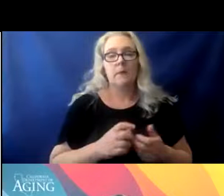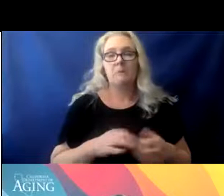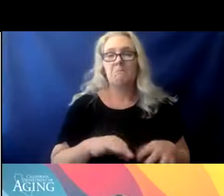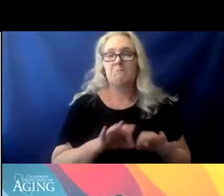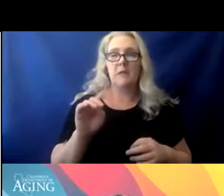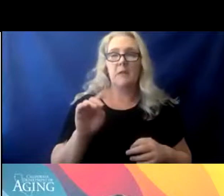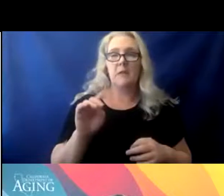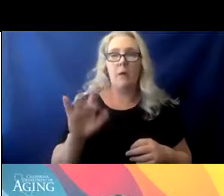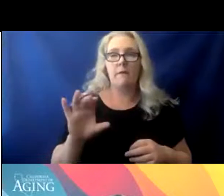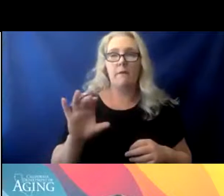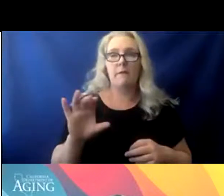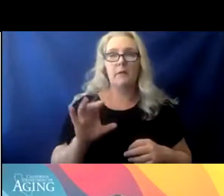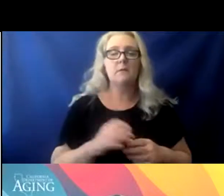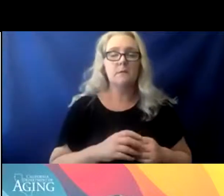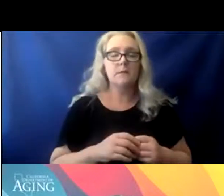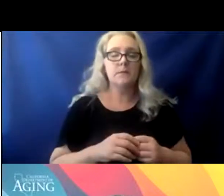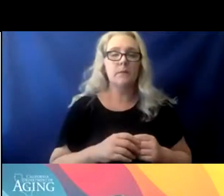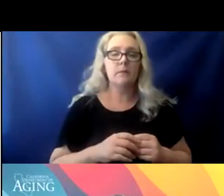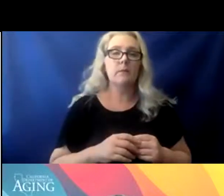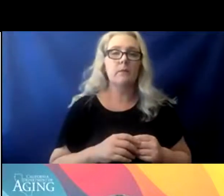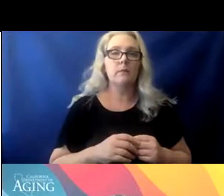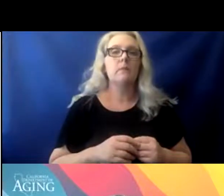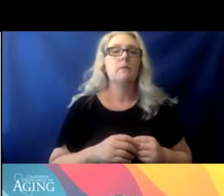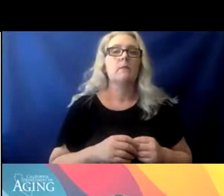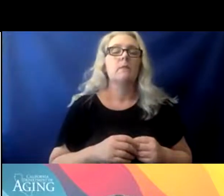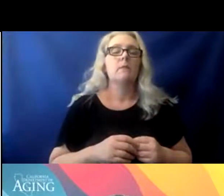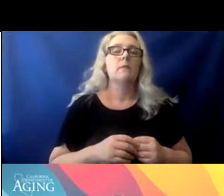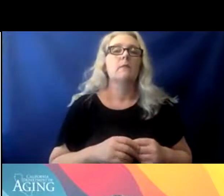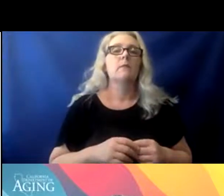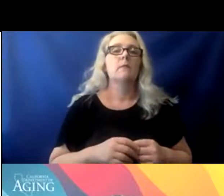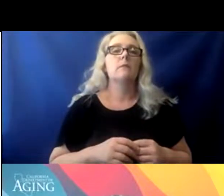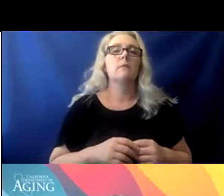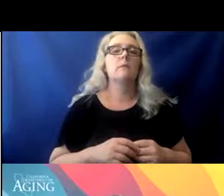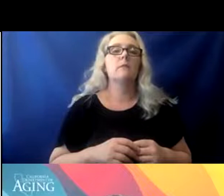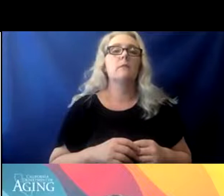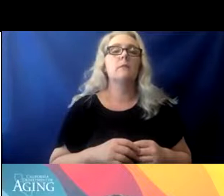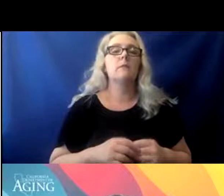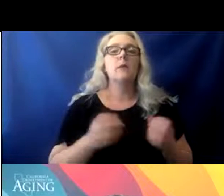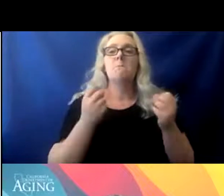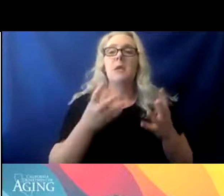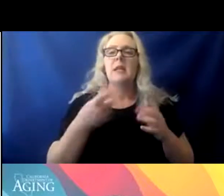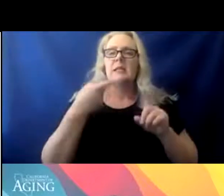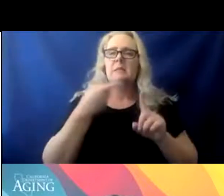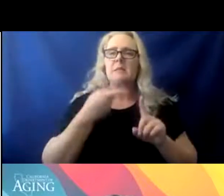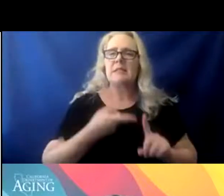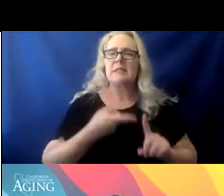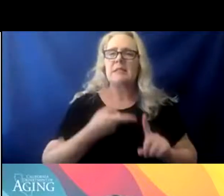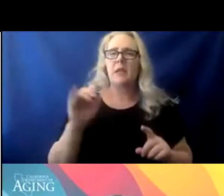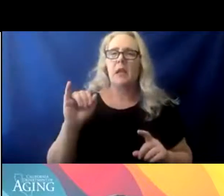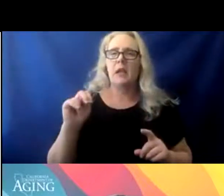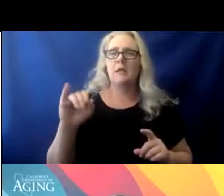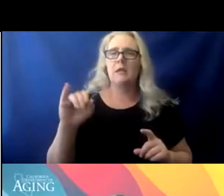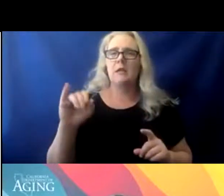slide. It is also true that many of the specific indicators have